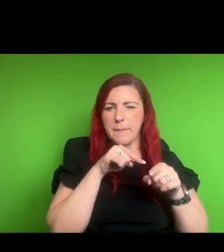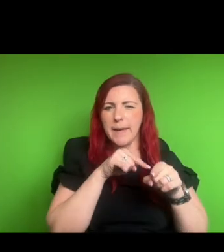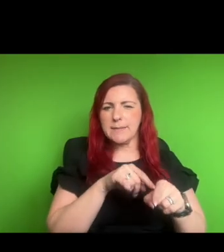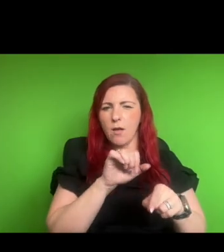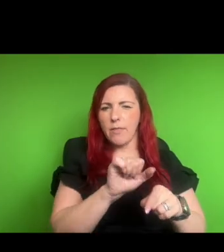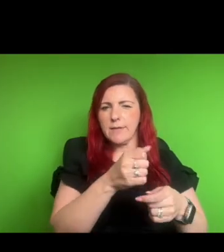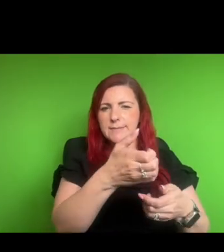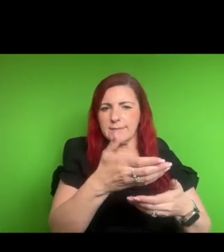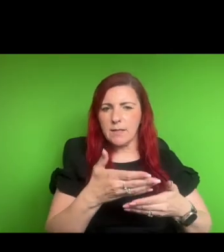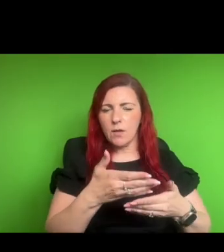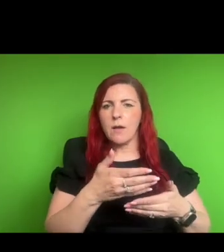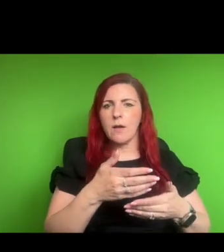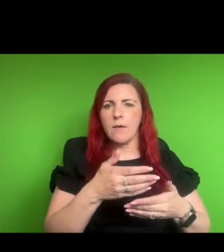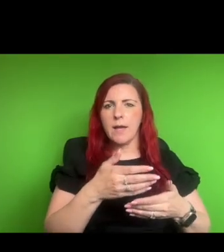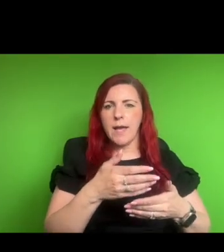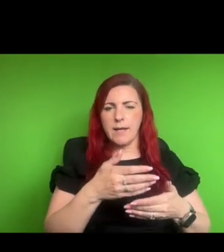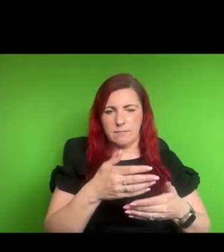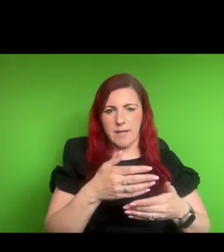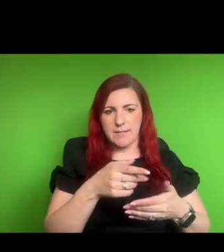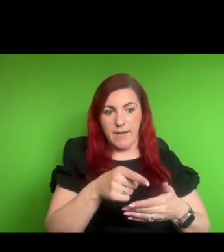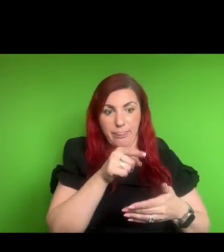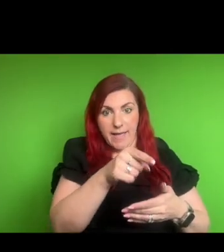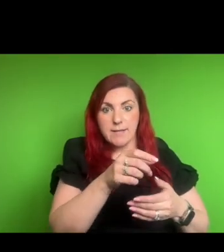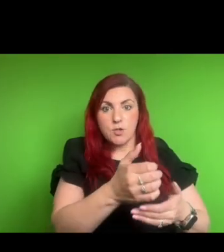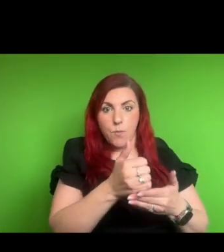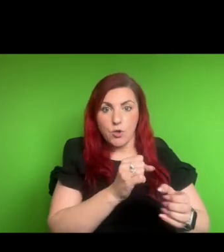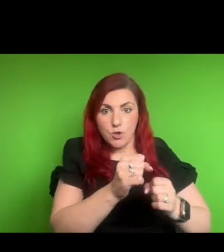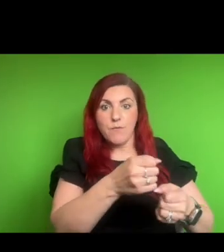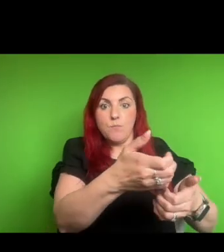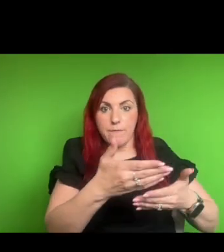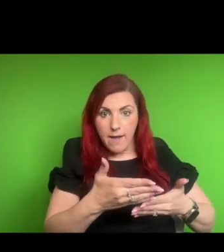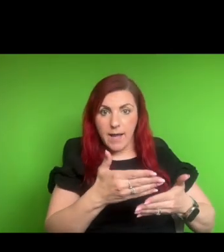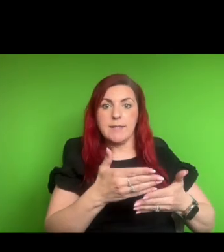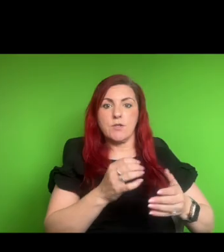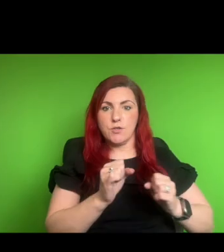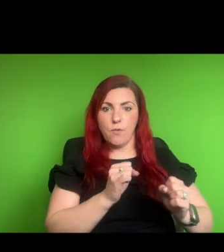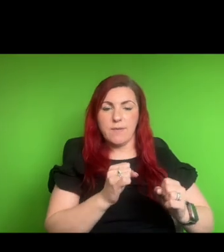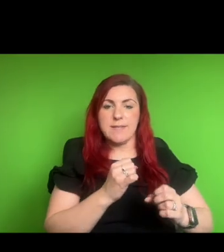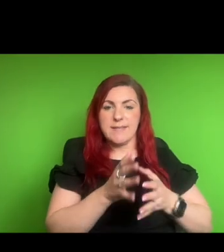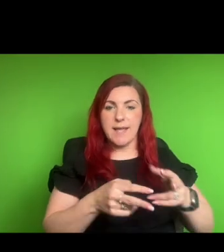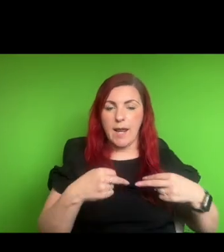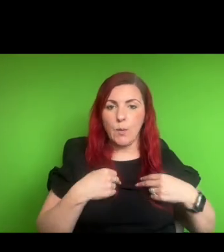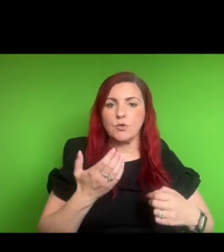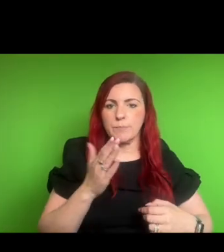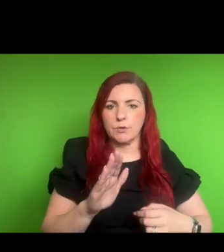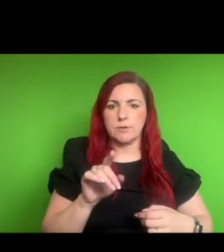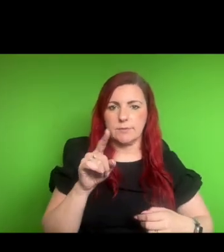to where a support service provides that service. Mhm, mhm.